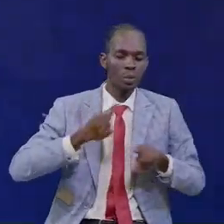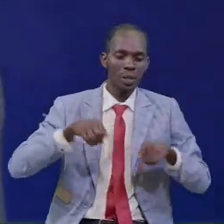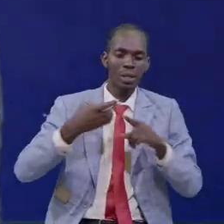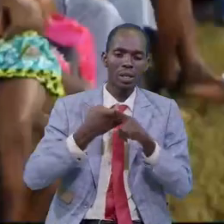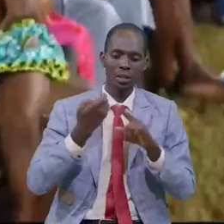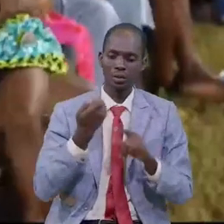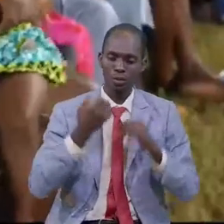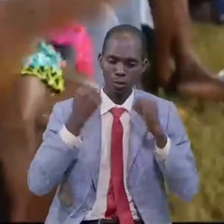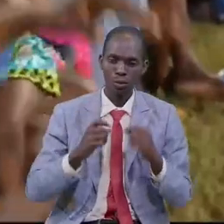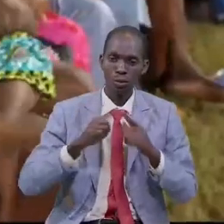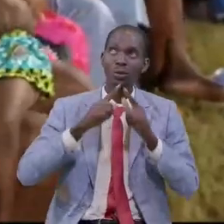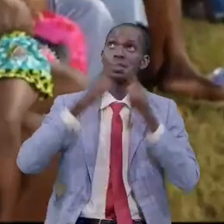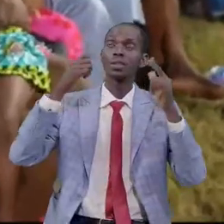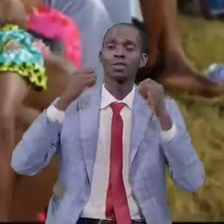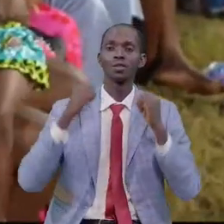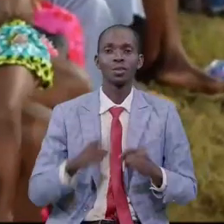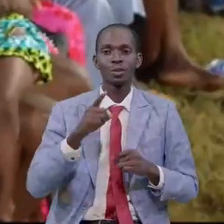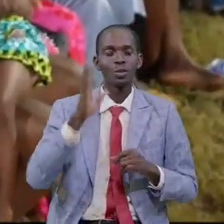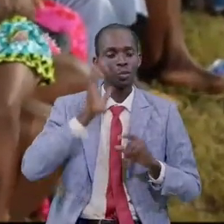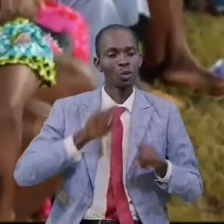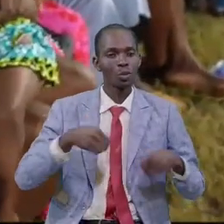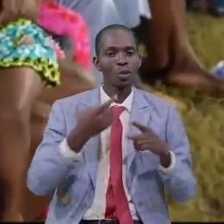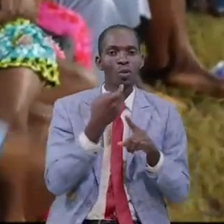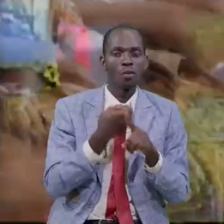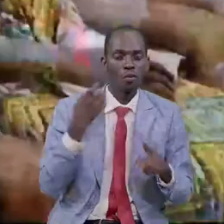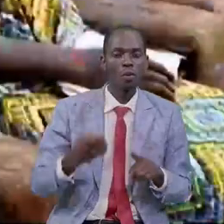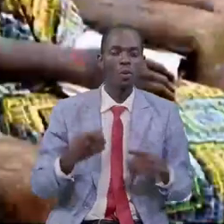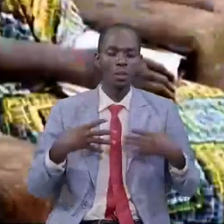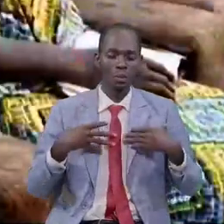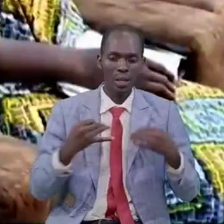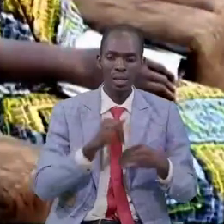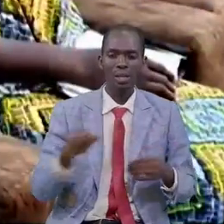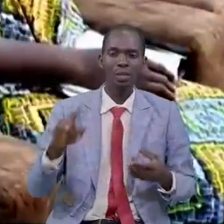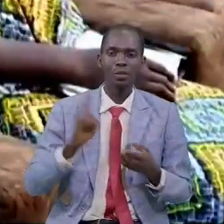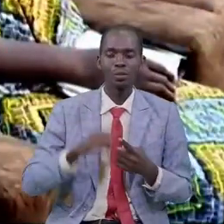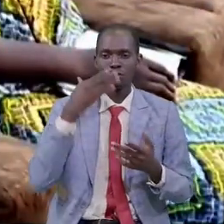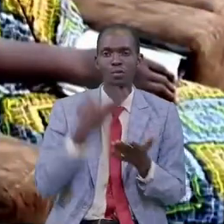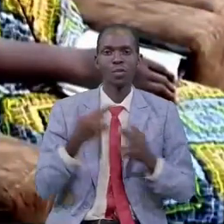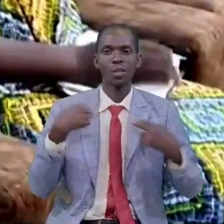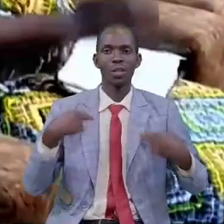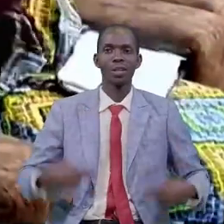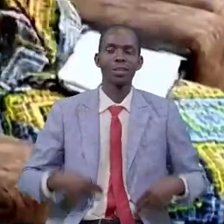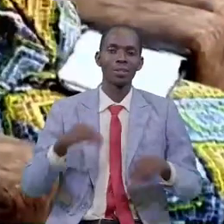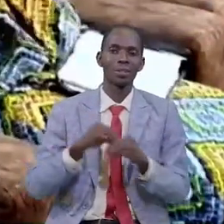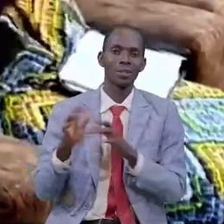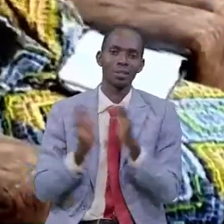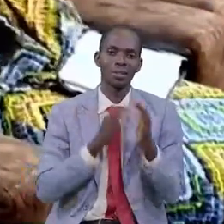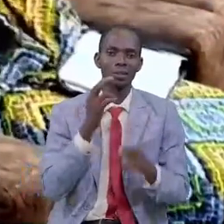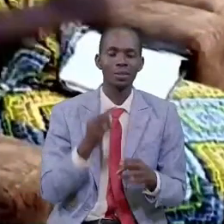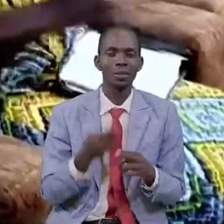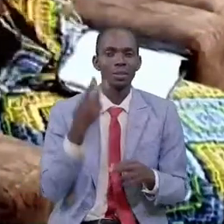force. You go from healing vous to irez health. De guérison à la santé. Look at Hebrews chapter 13,